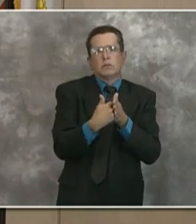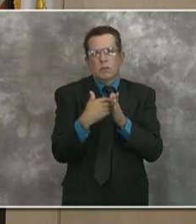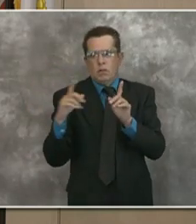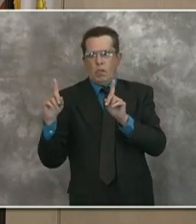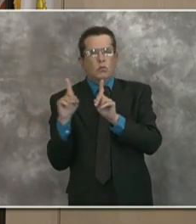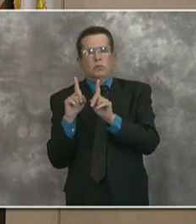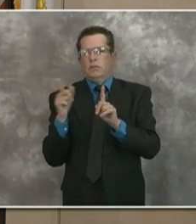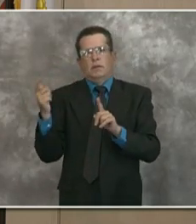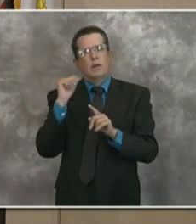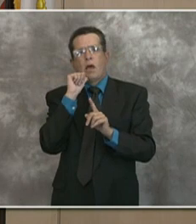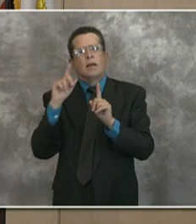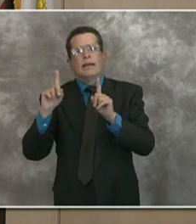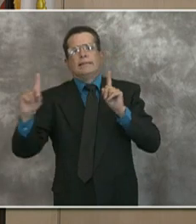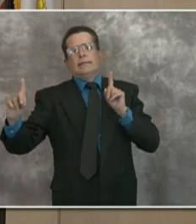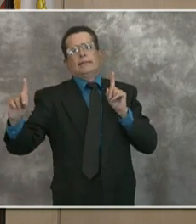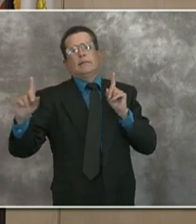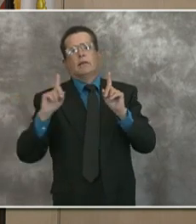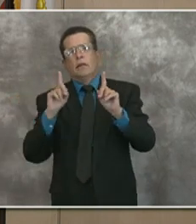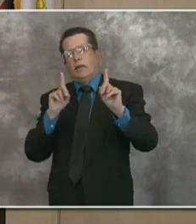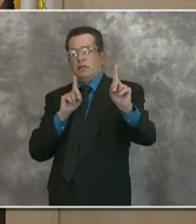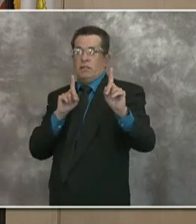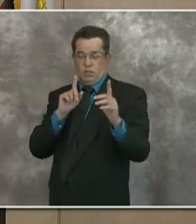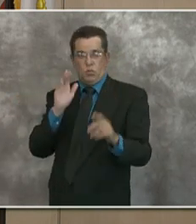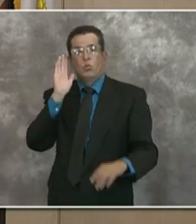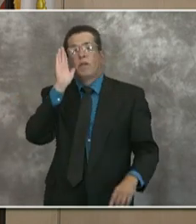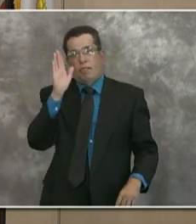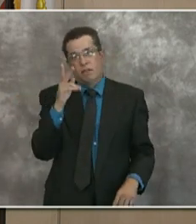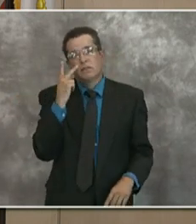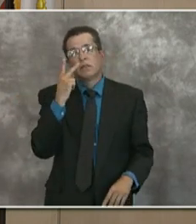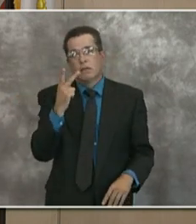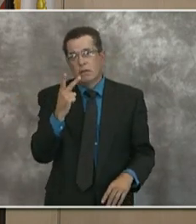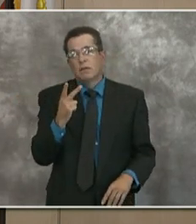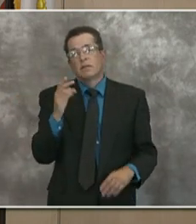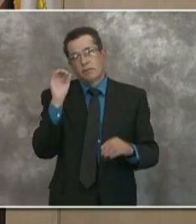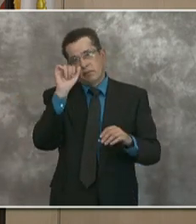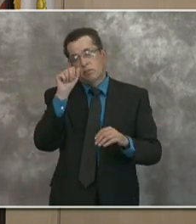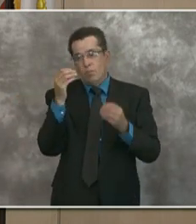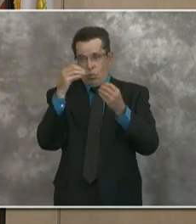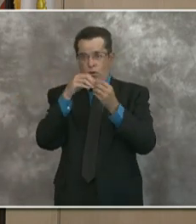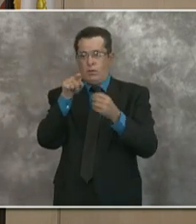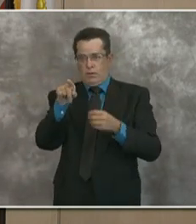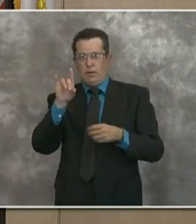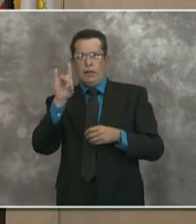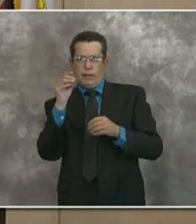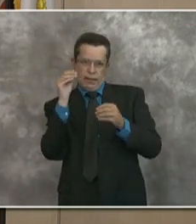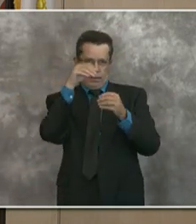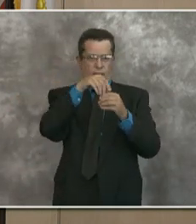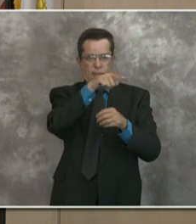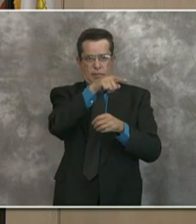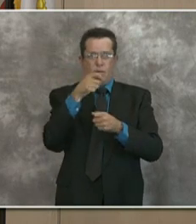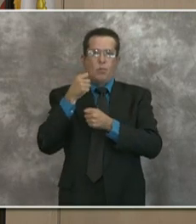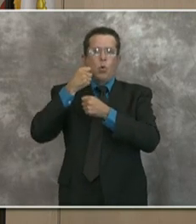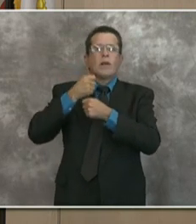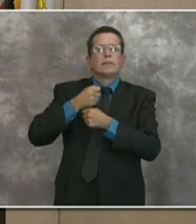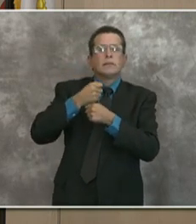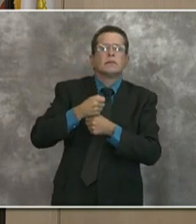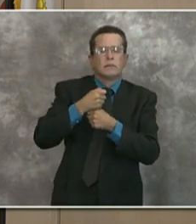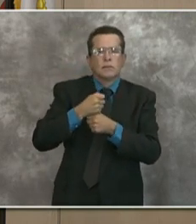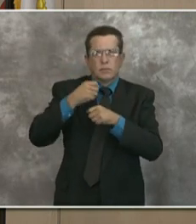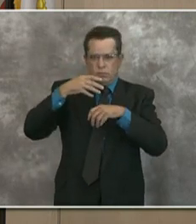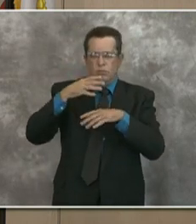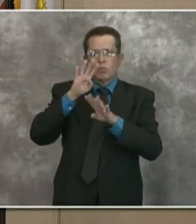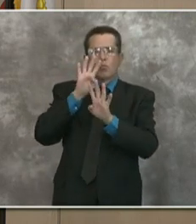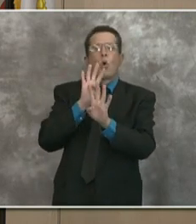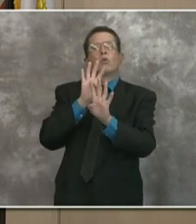represent social distancing, that we will see individuals that have participated in these events over the